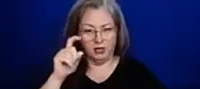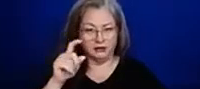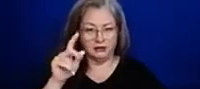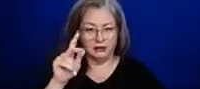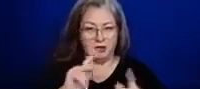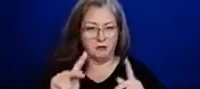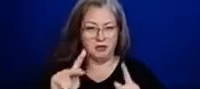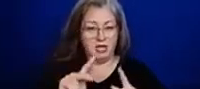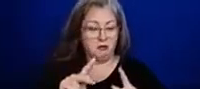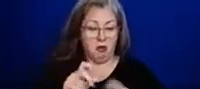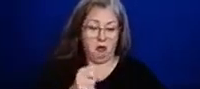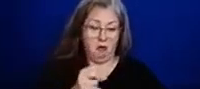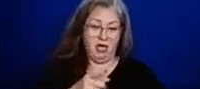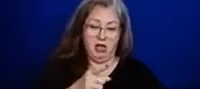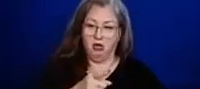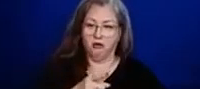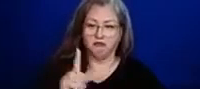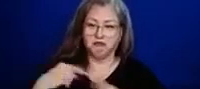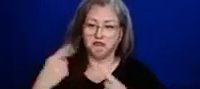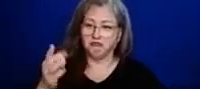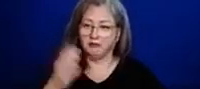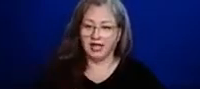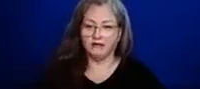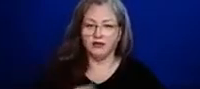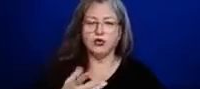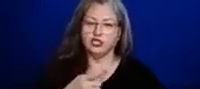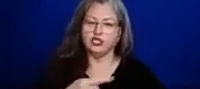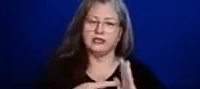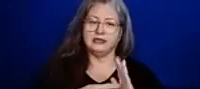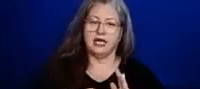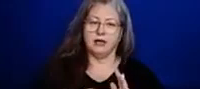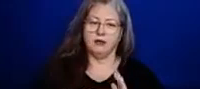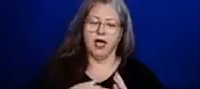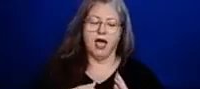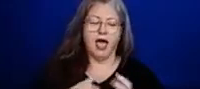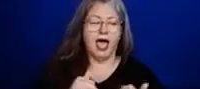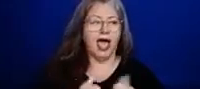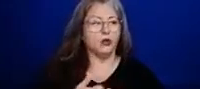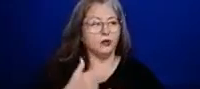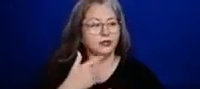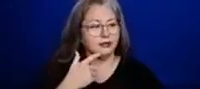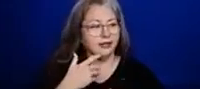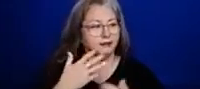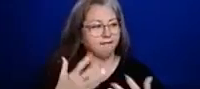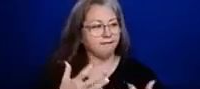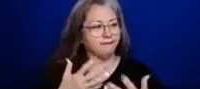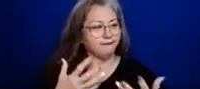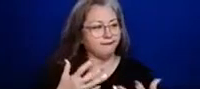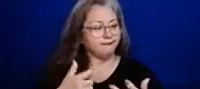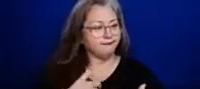defeat her. So she's a symbol that I am very much,